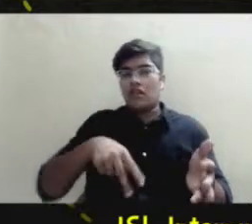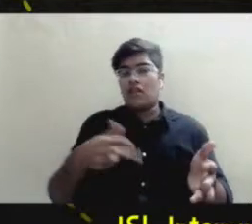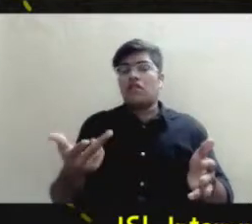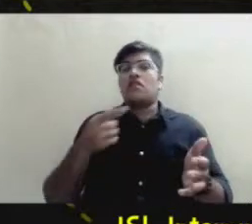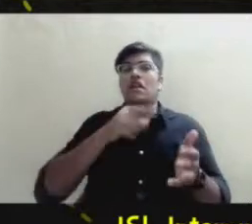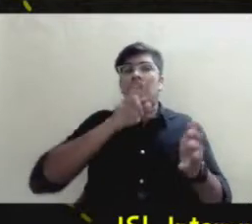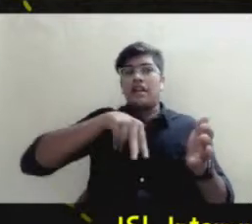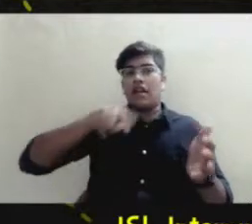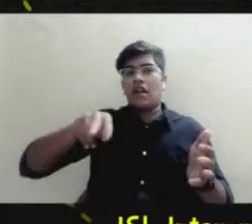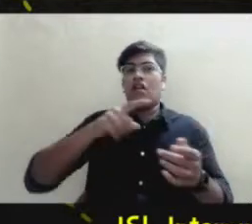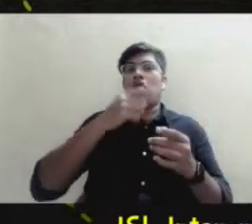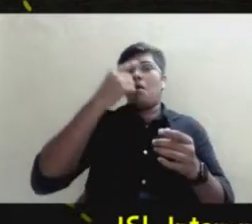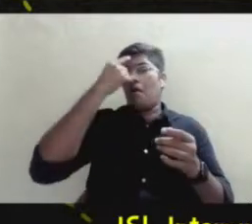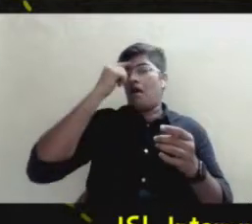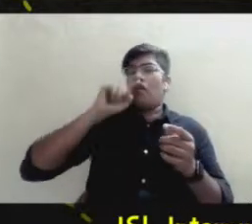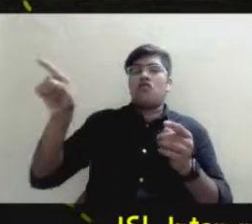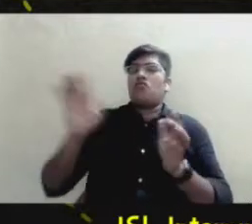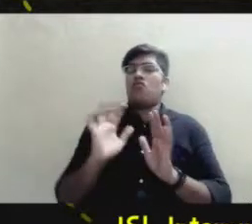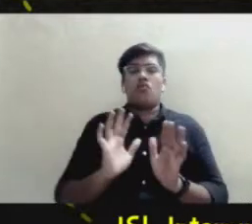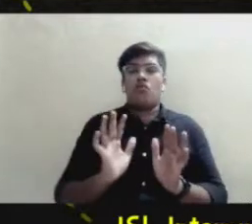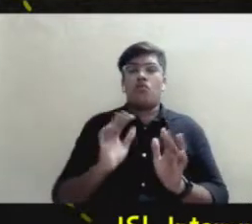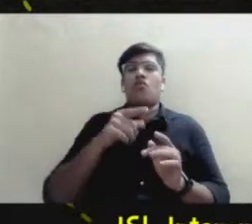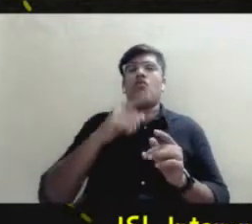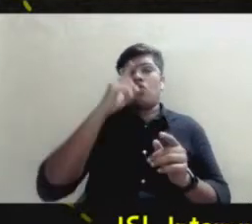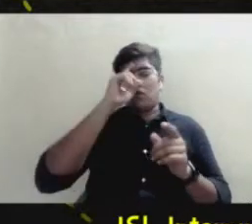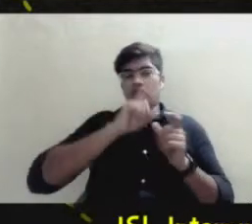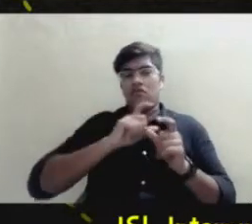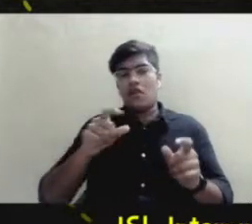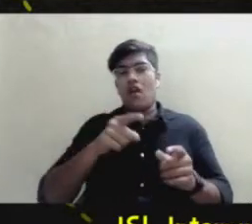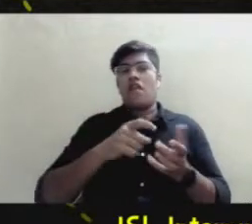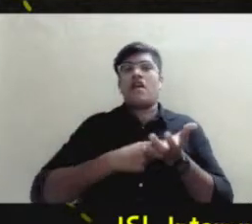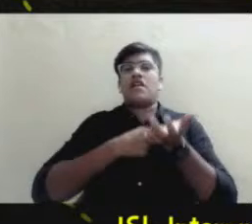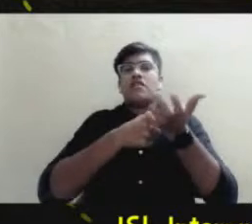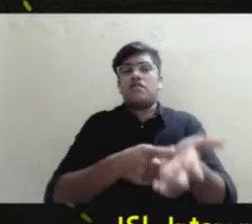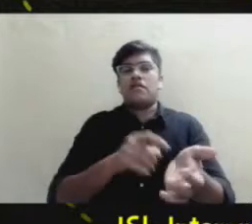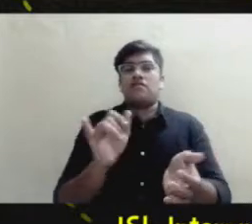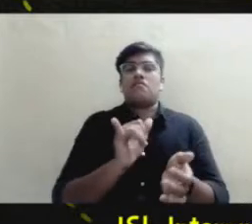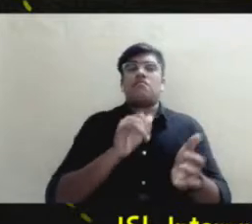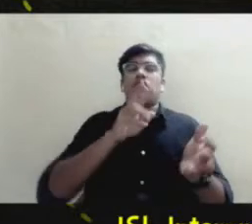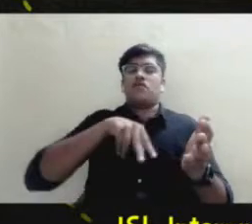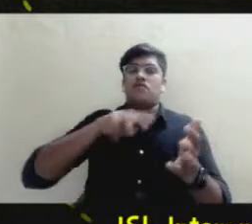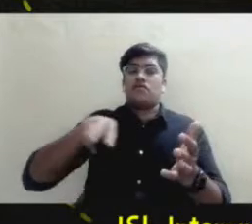those, sing those with the same sense of